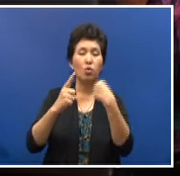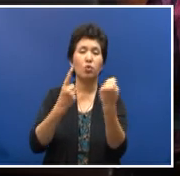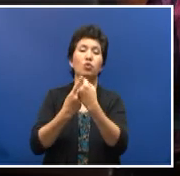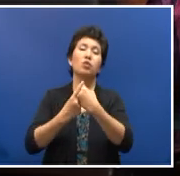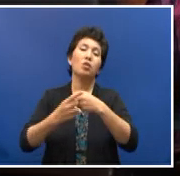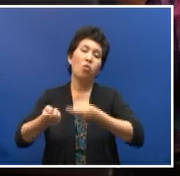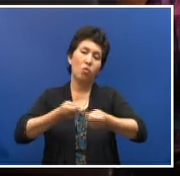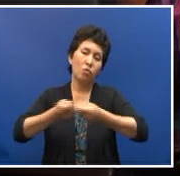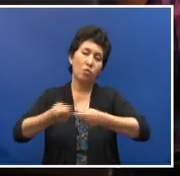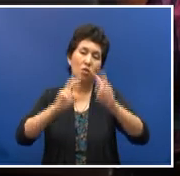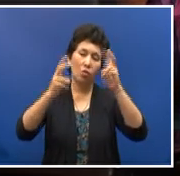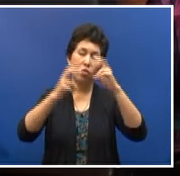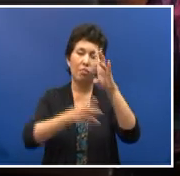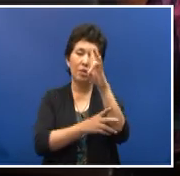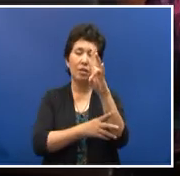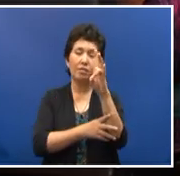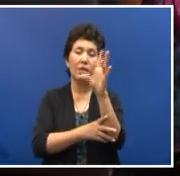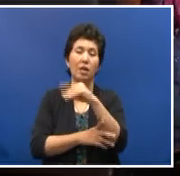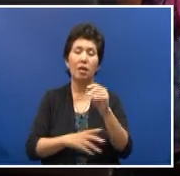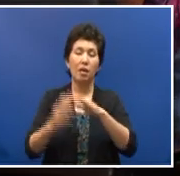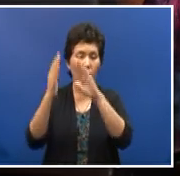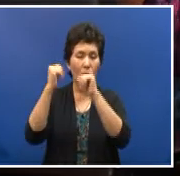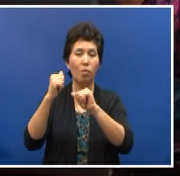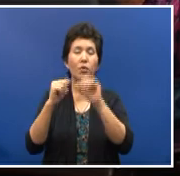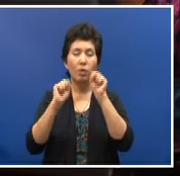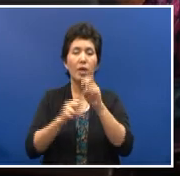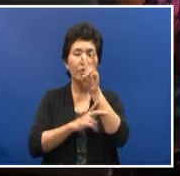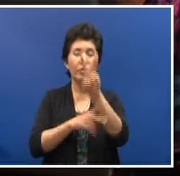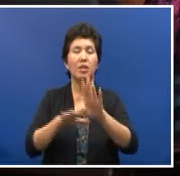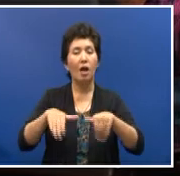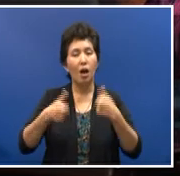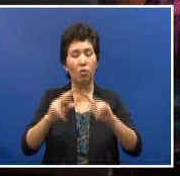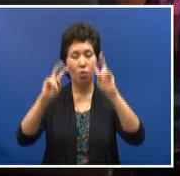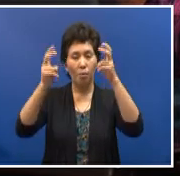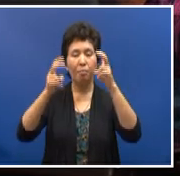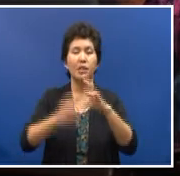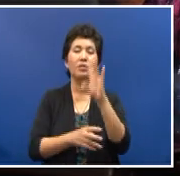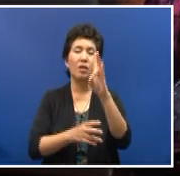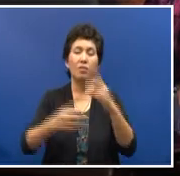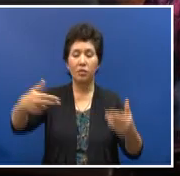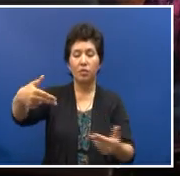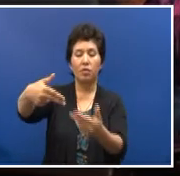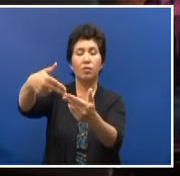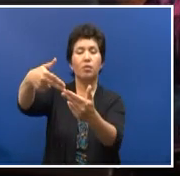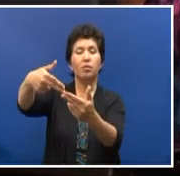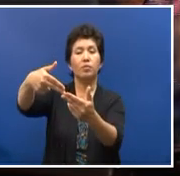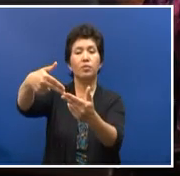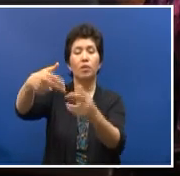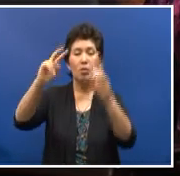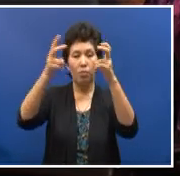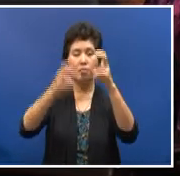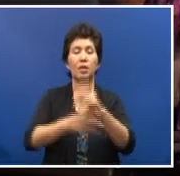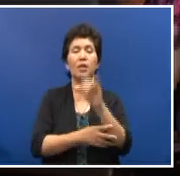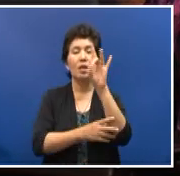topic 7. So I hope that you can see how from topic 7 it is linked to